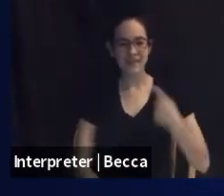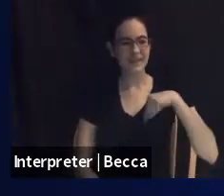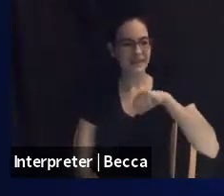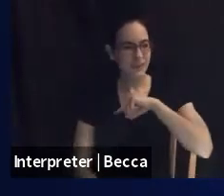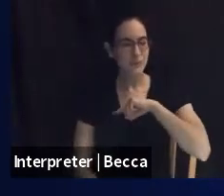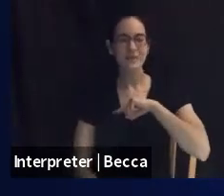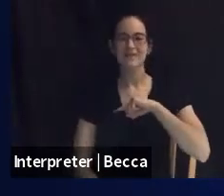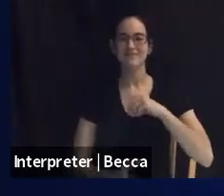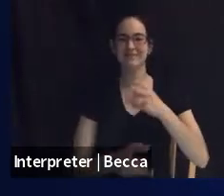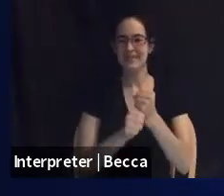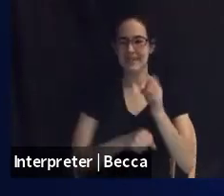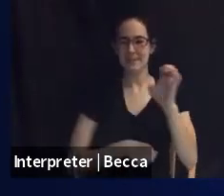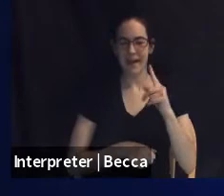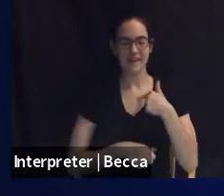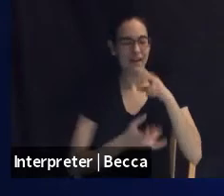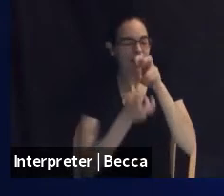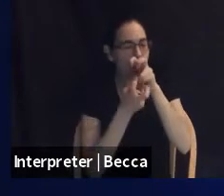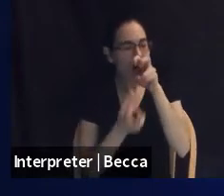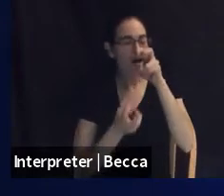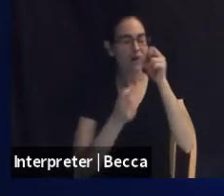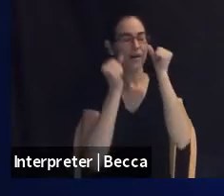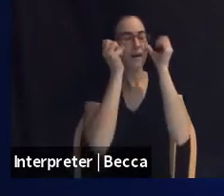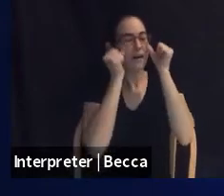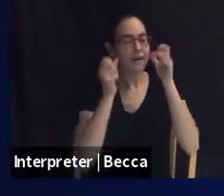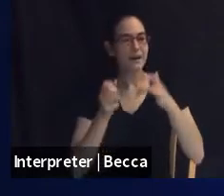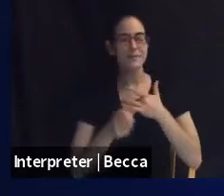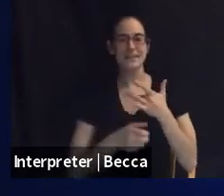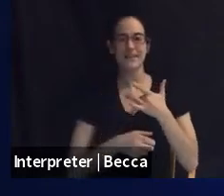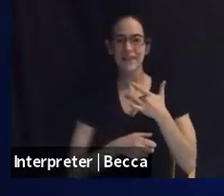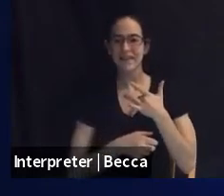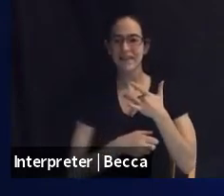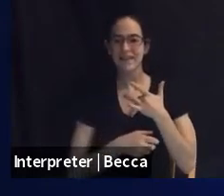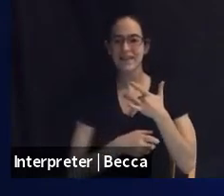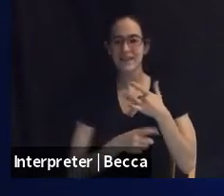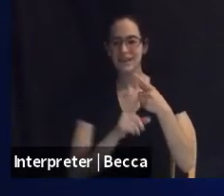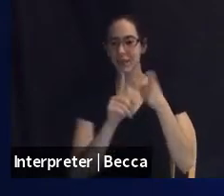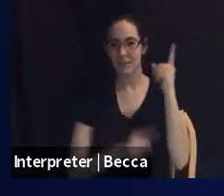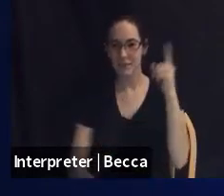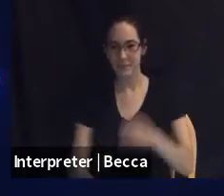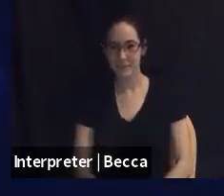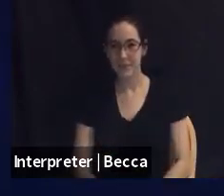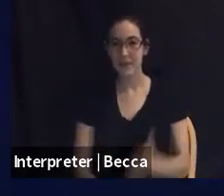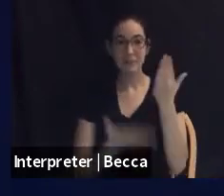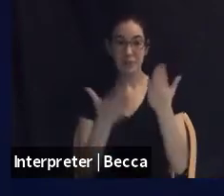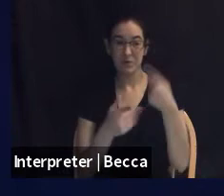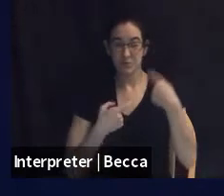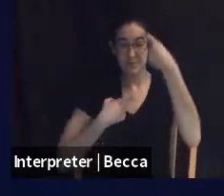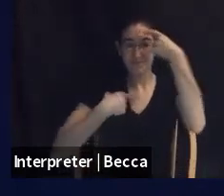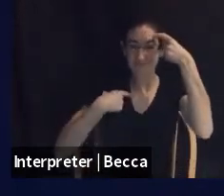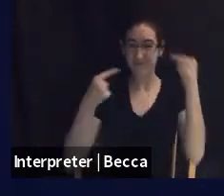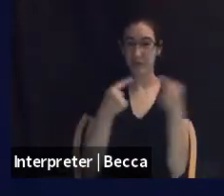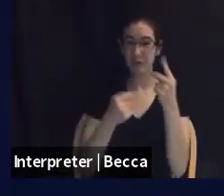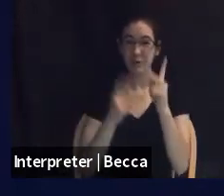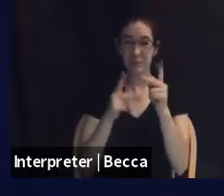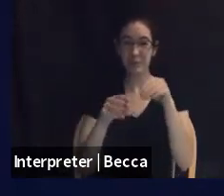comes to who God wants to be in our life? Maybe you've been burned by the church. You've been burned by people in the church.